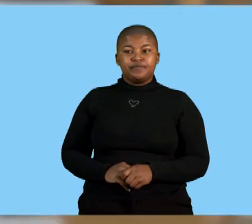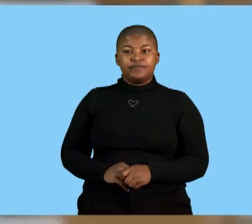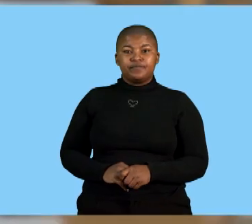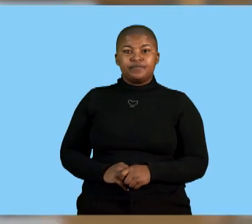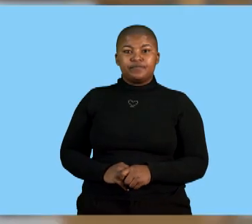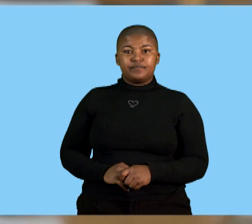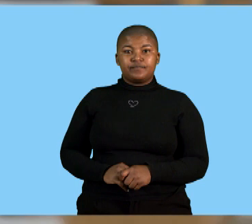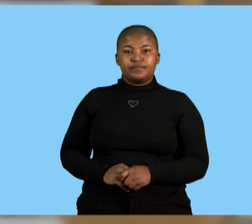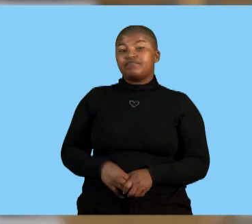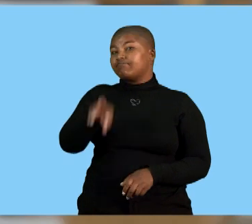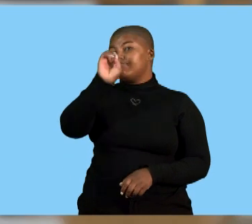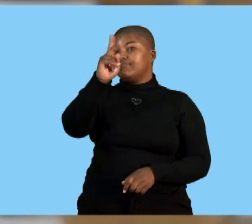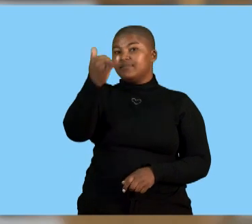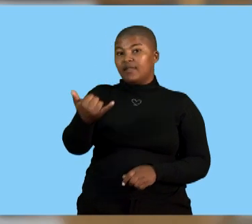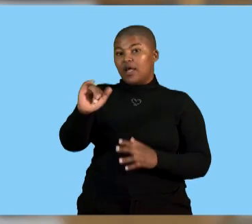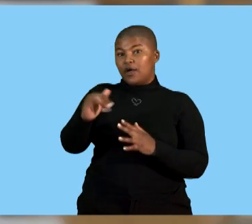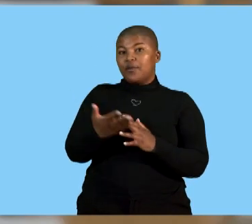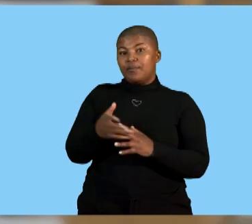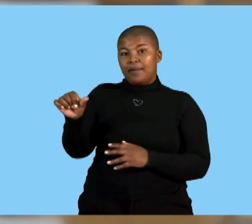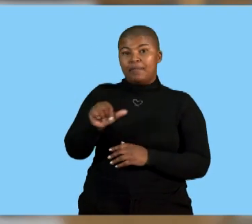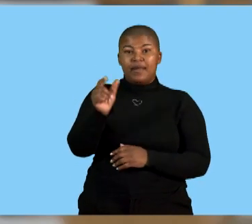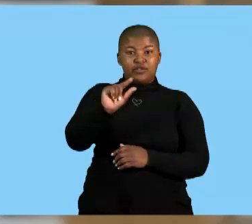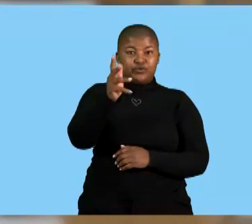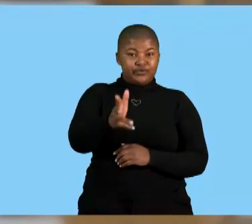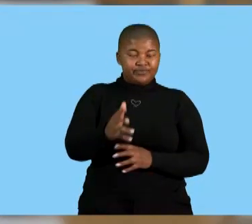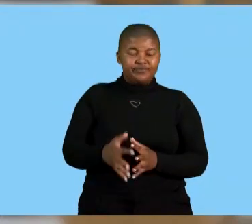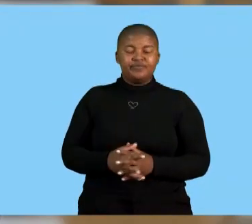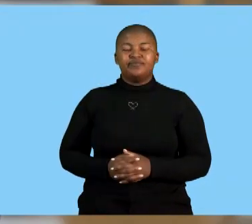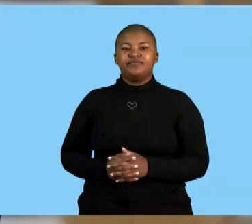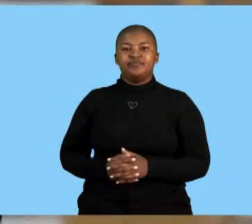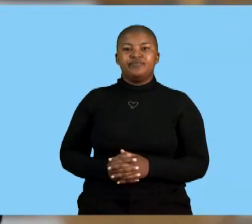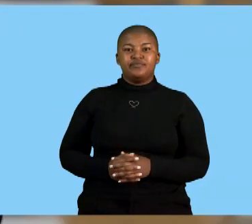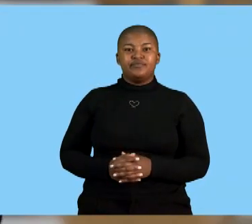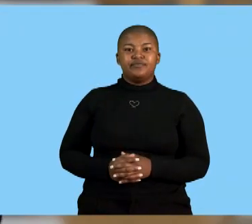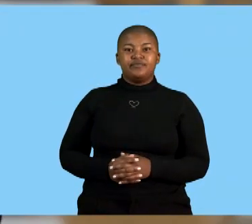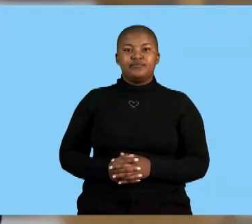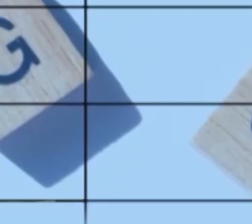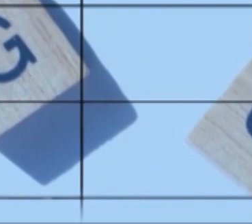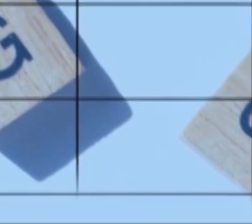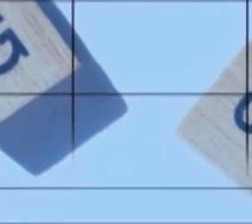And this brings us to an ad break. I hope to see you soon.